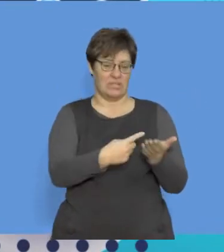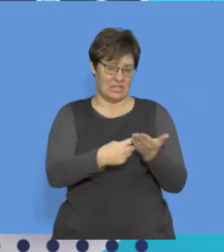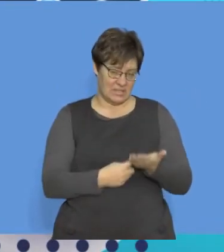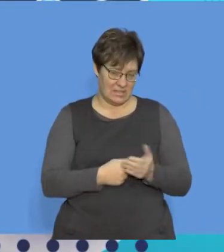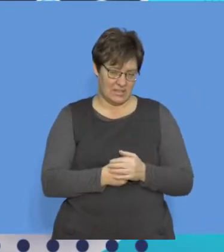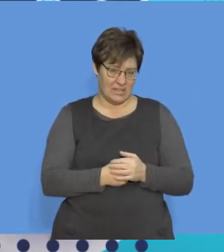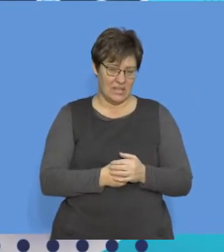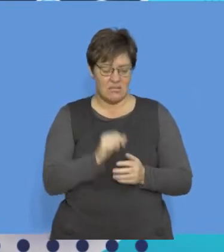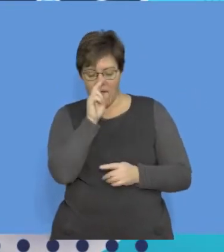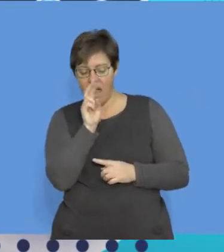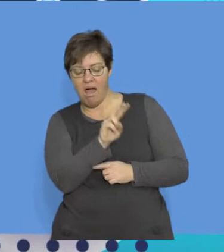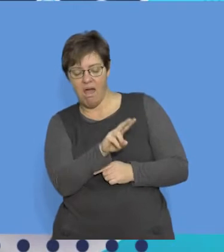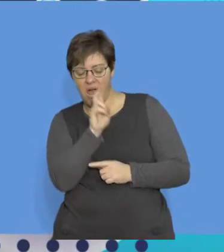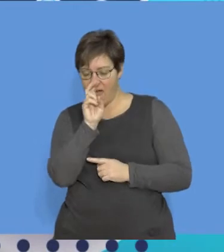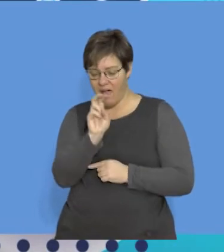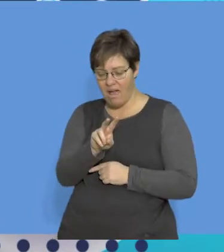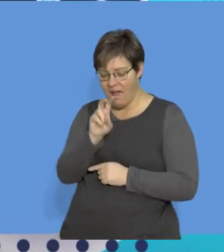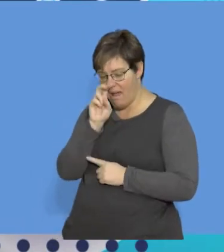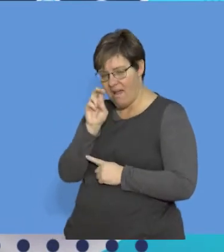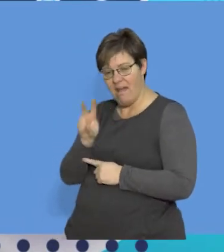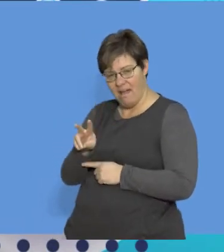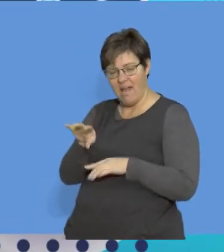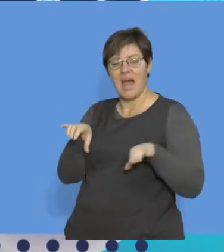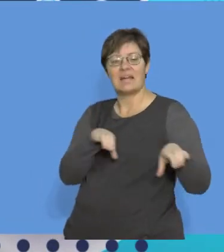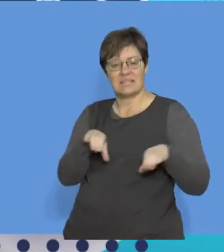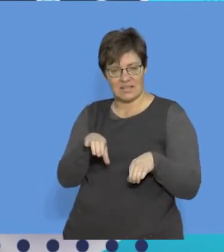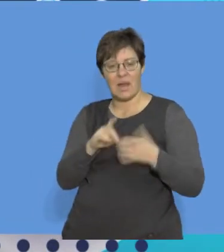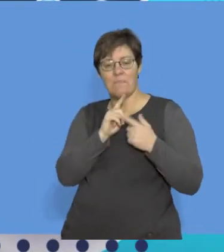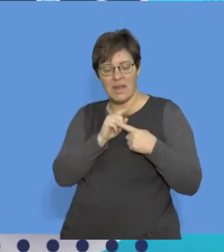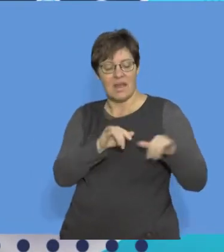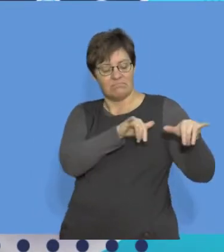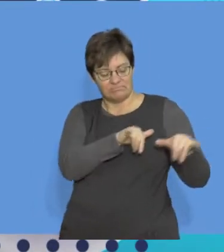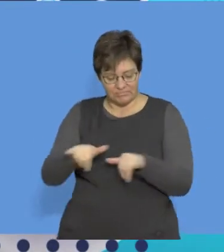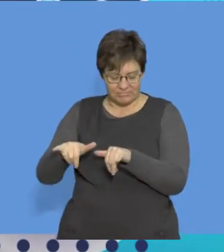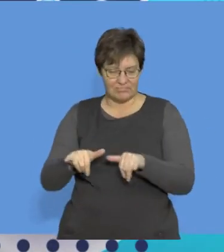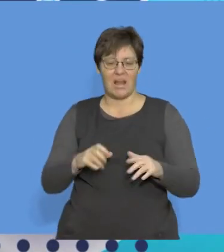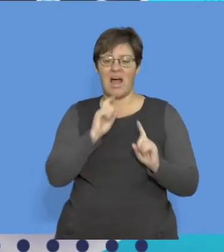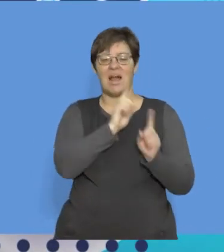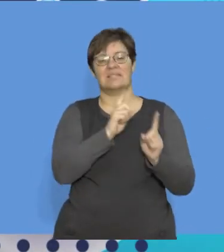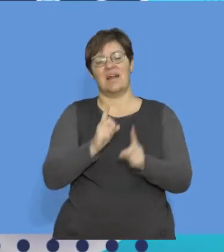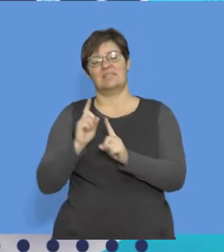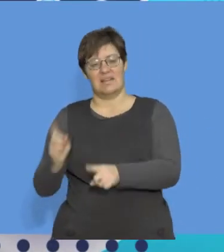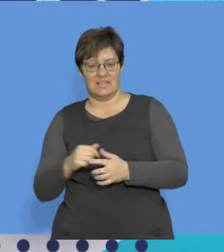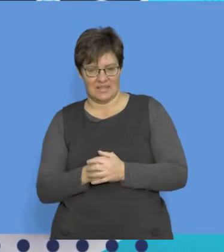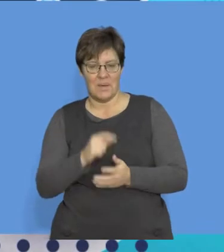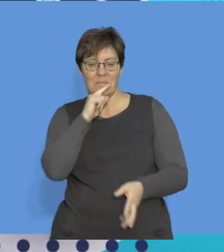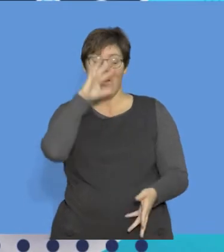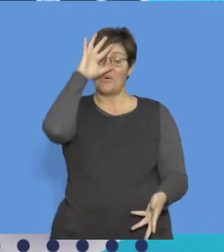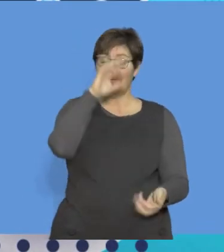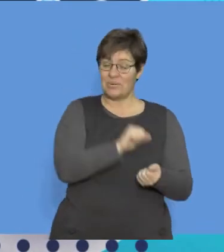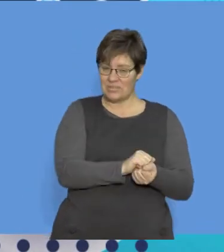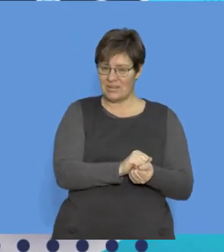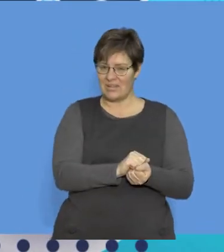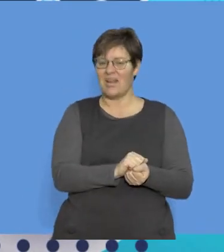a repeated exercise that will yield a conjuncture, which will then be the conclusion that we're